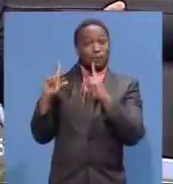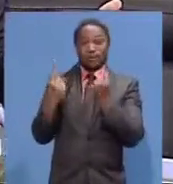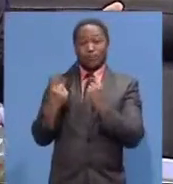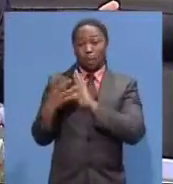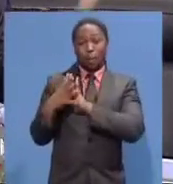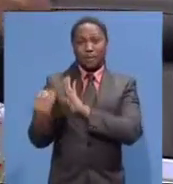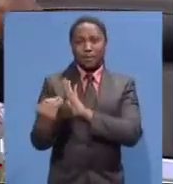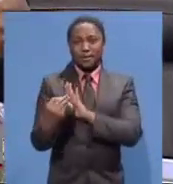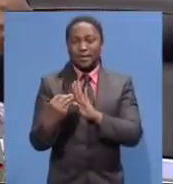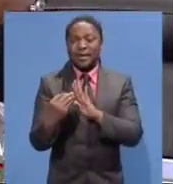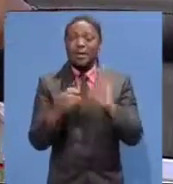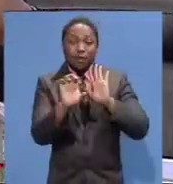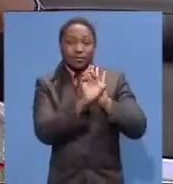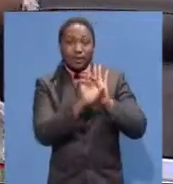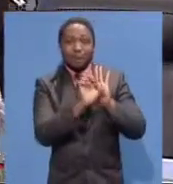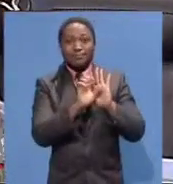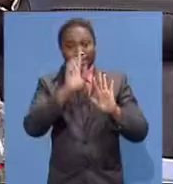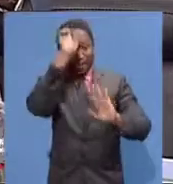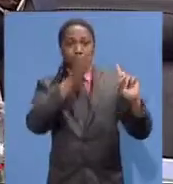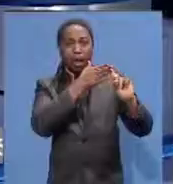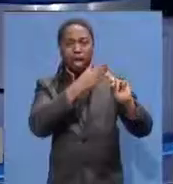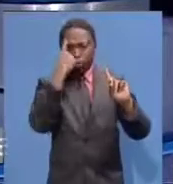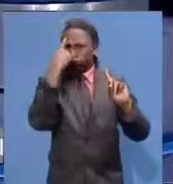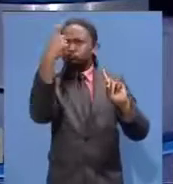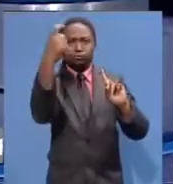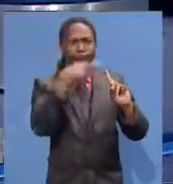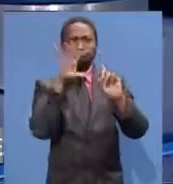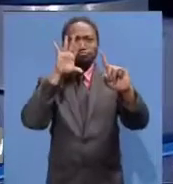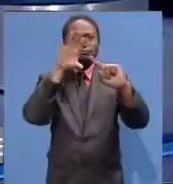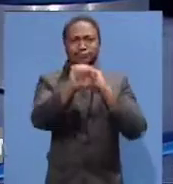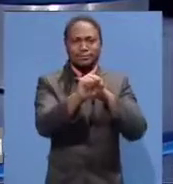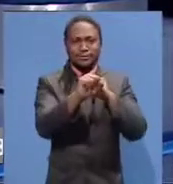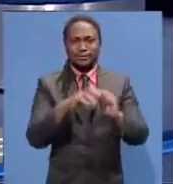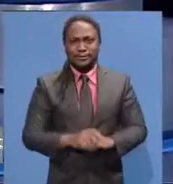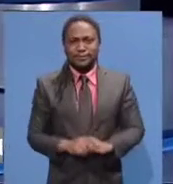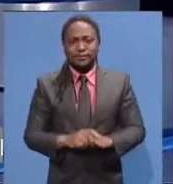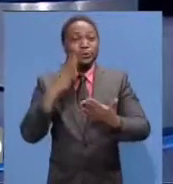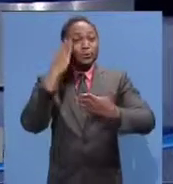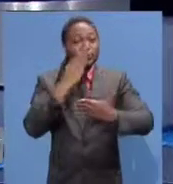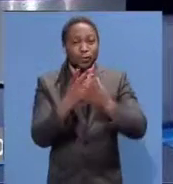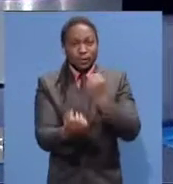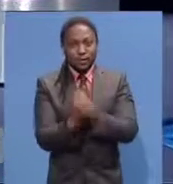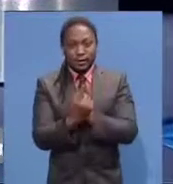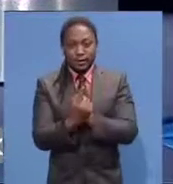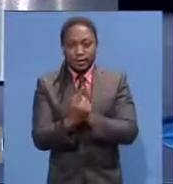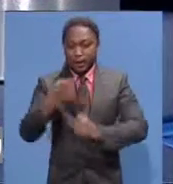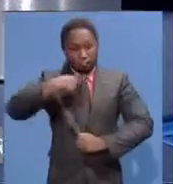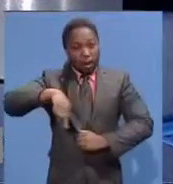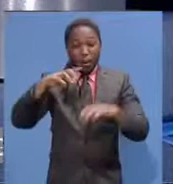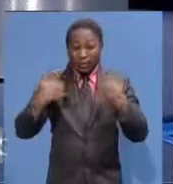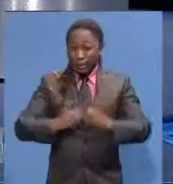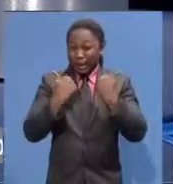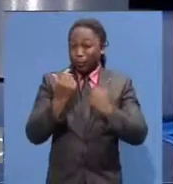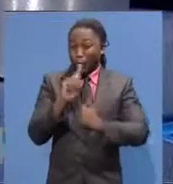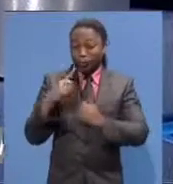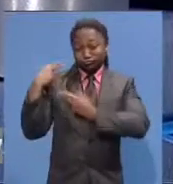example of Utata is a person who had the courage to chase his dreams and to see those dreams to fruition. And I think yours and my challenge as a generation in South